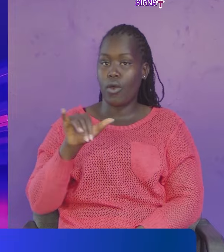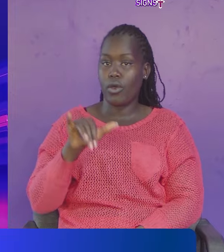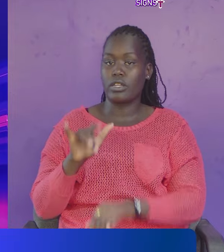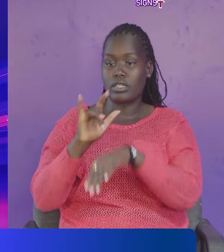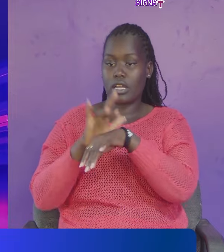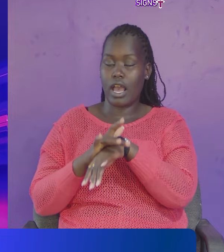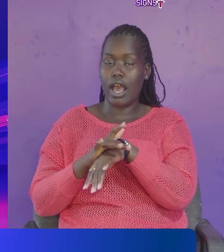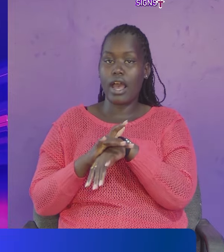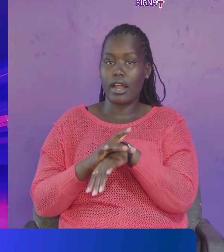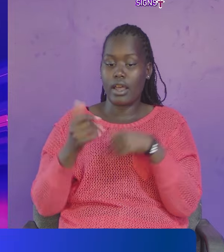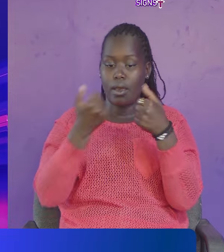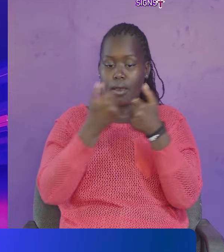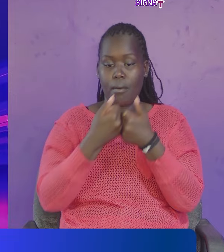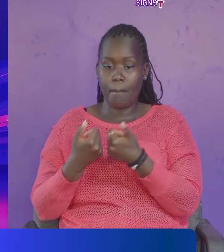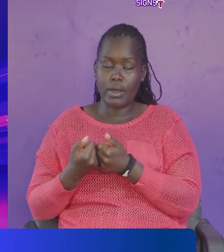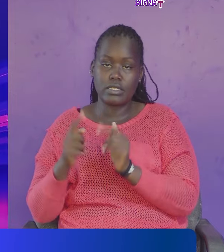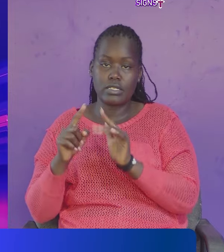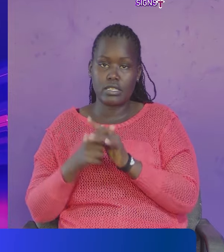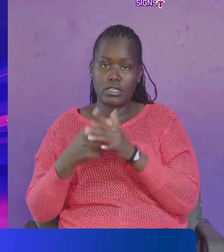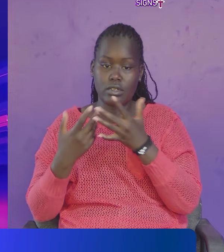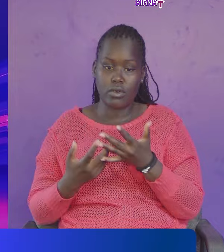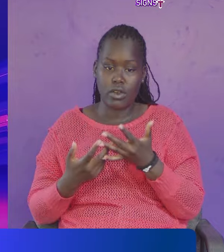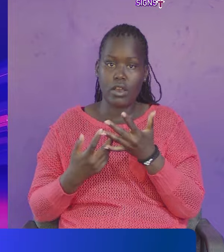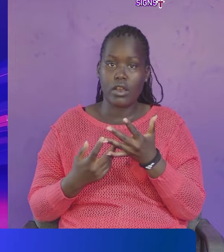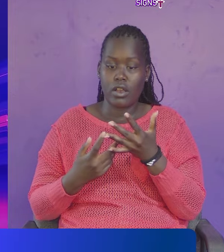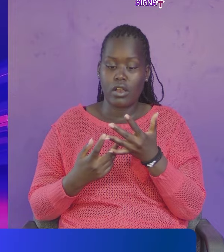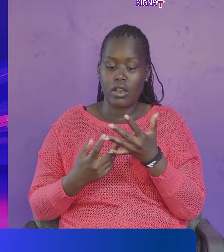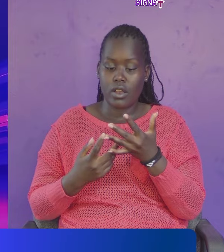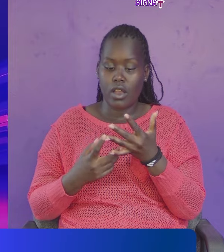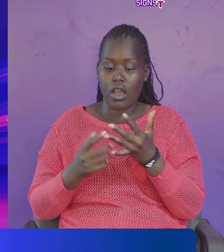match kickoff. It is going to be played at